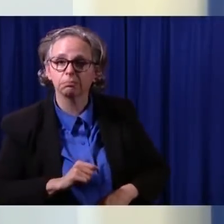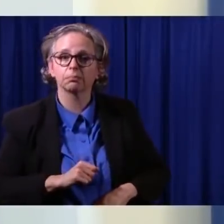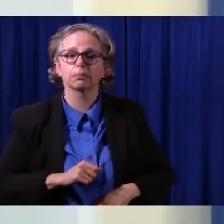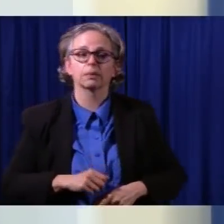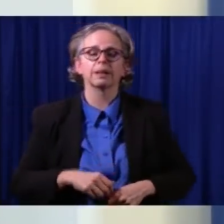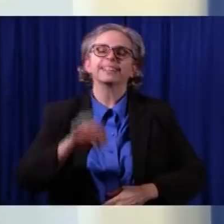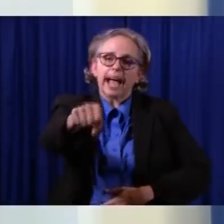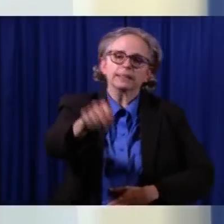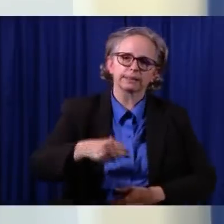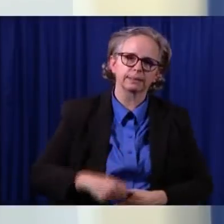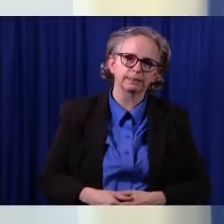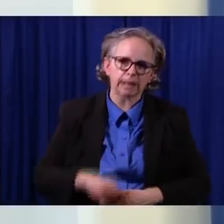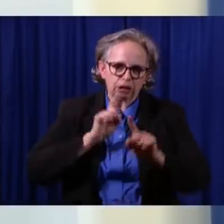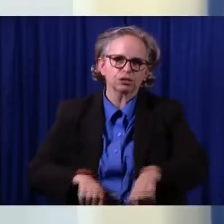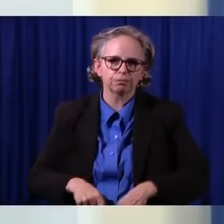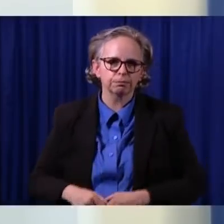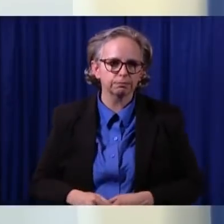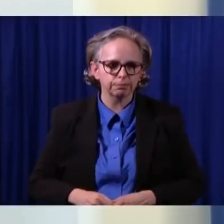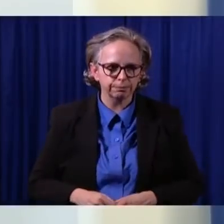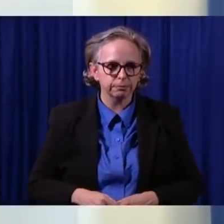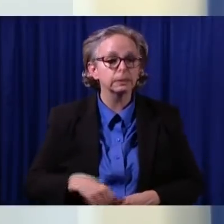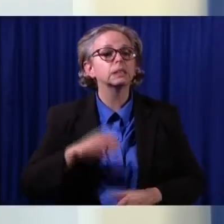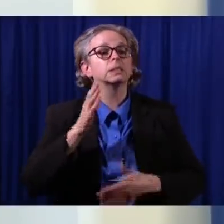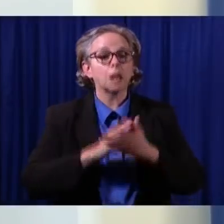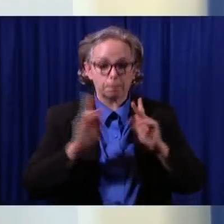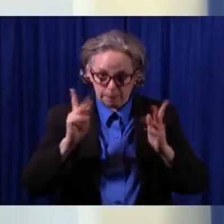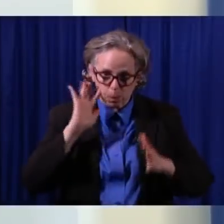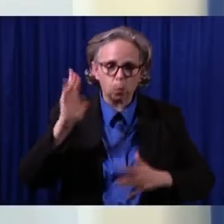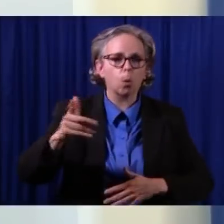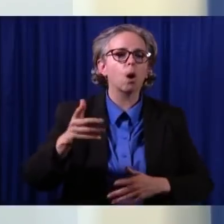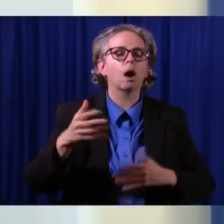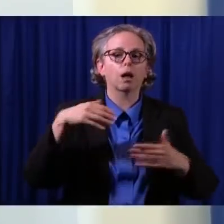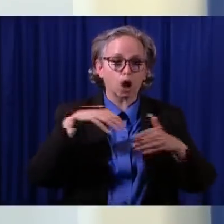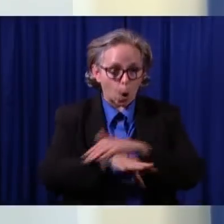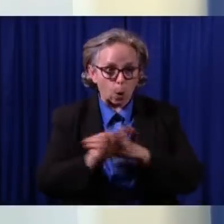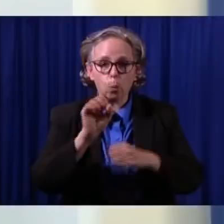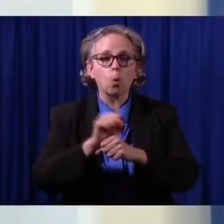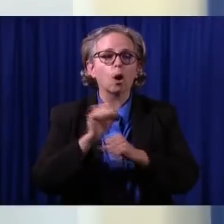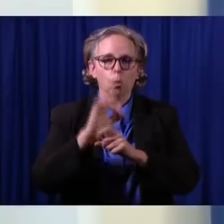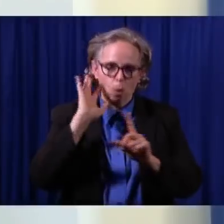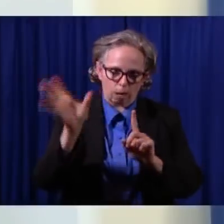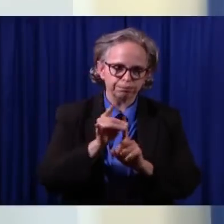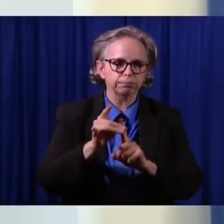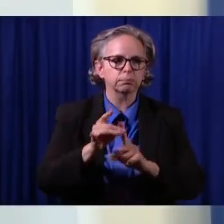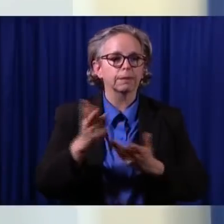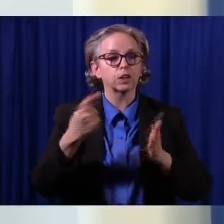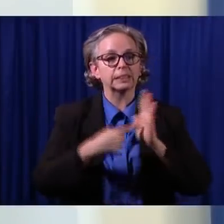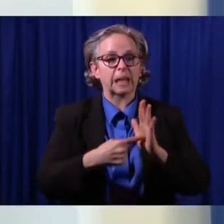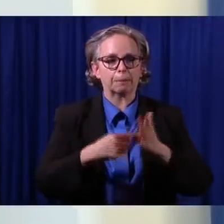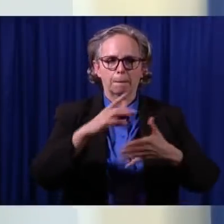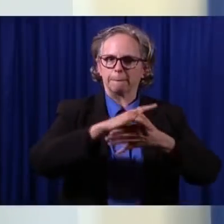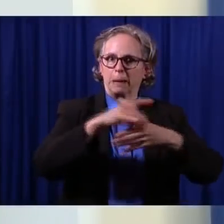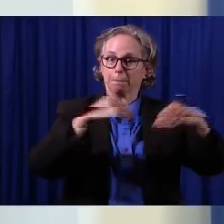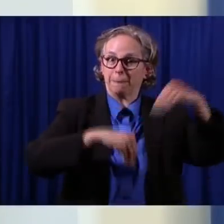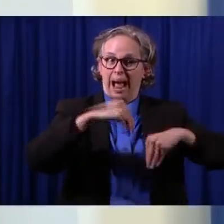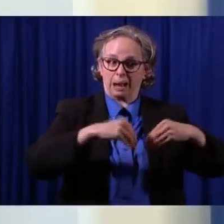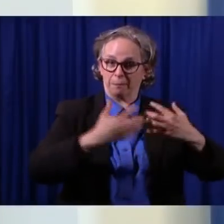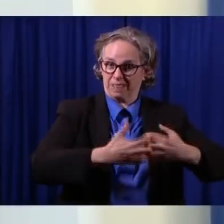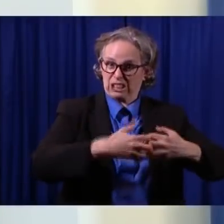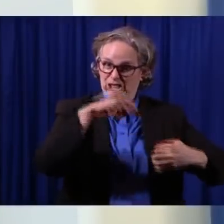Yes, people have become sick in the workplace. I think you've seen places like meat packing plants. I've heard of other